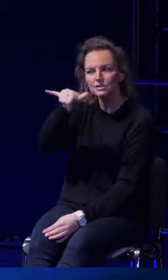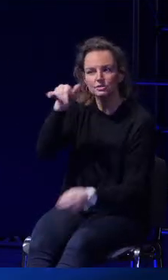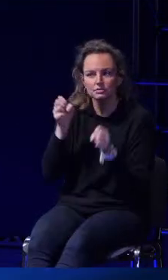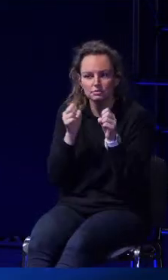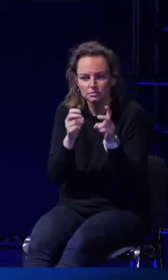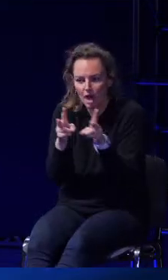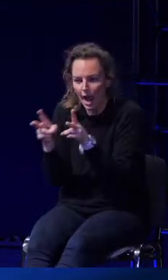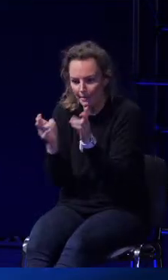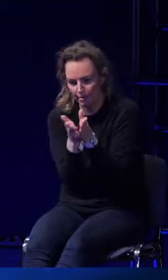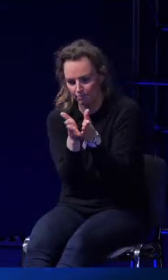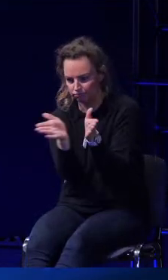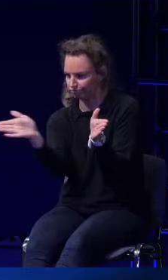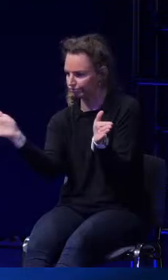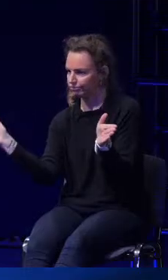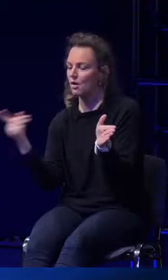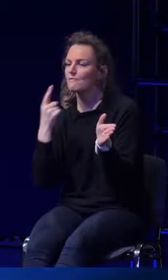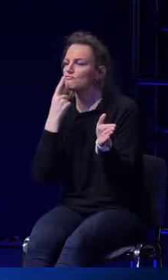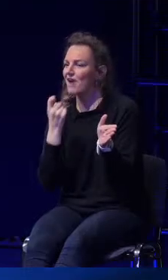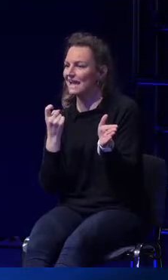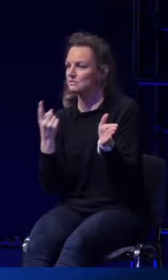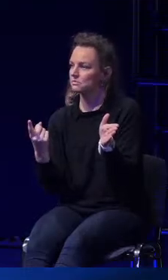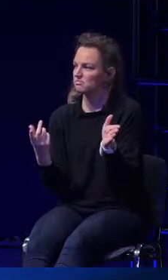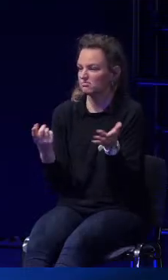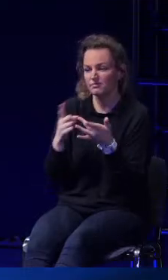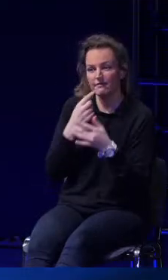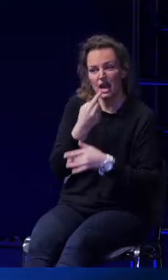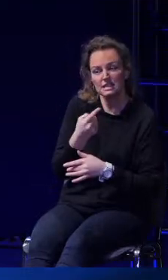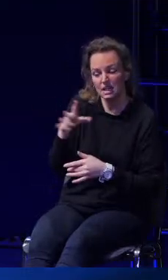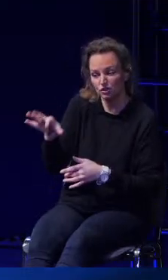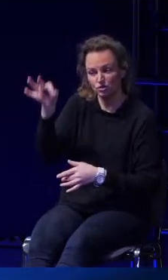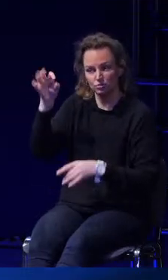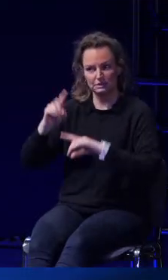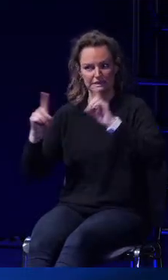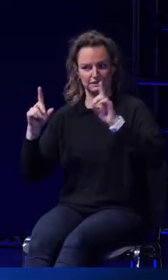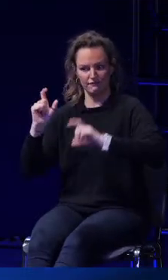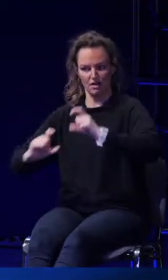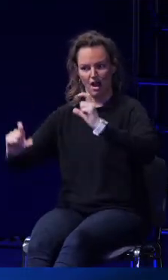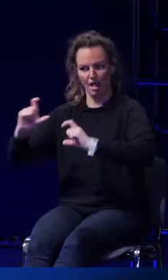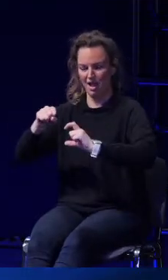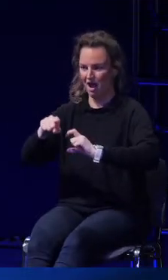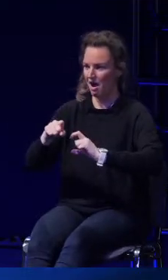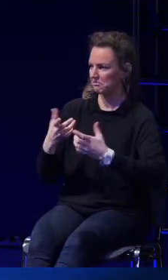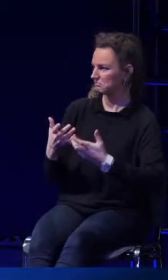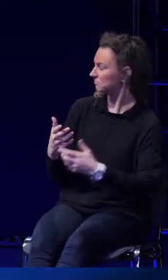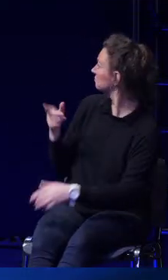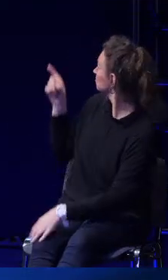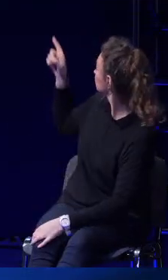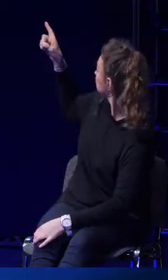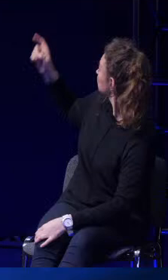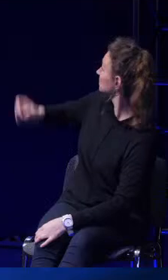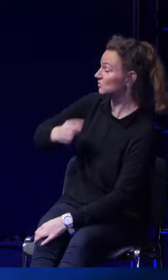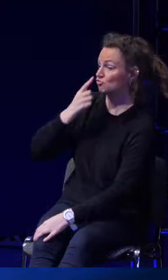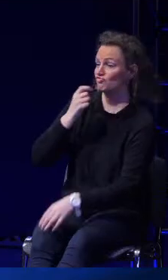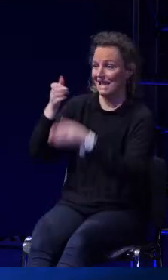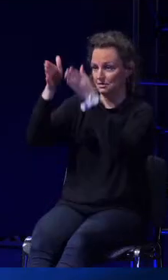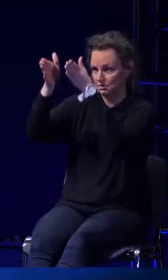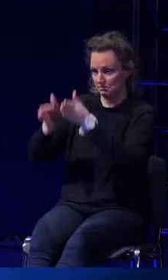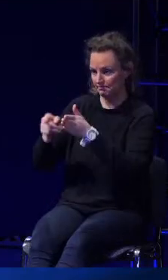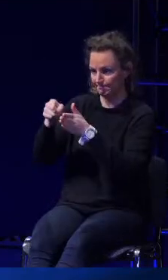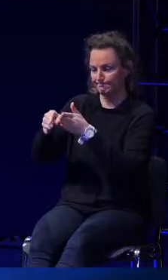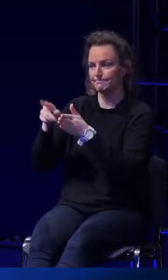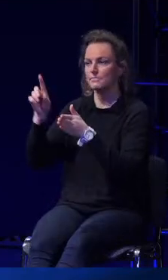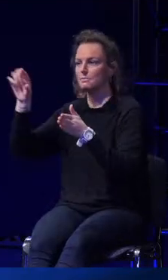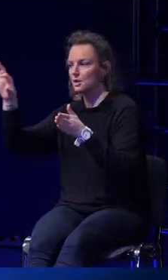right? So if let's say just choose a different color space and say Rec 709 red that you can see there. If I